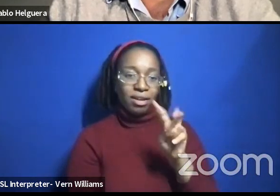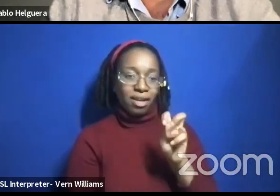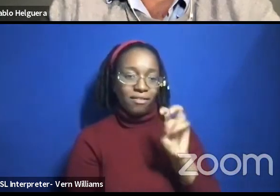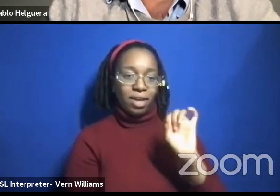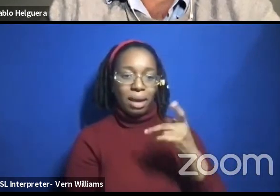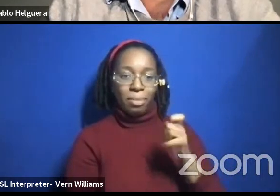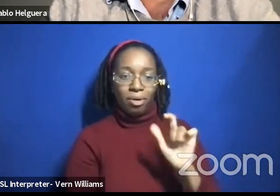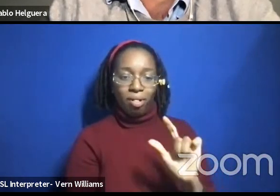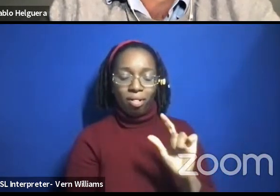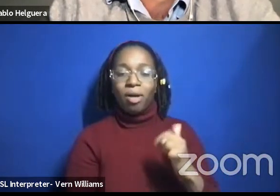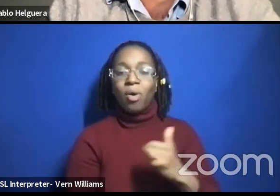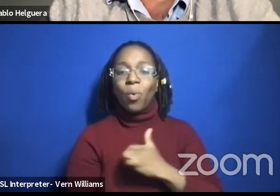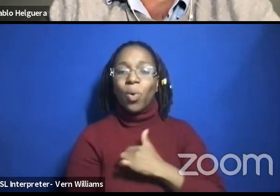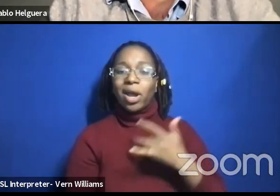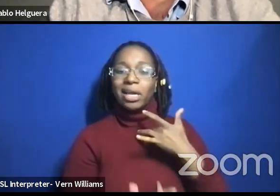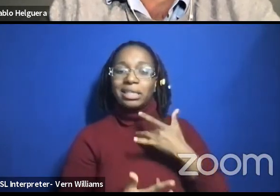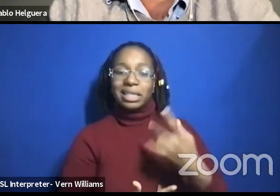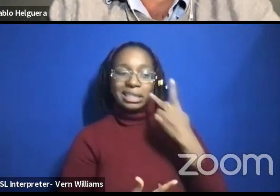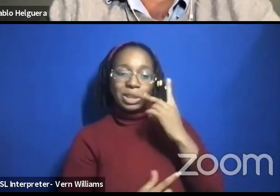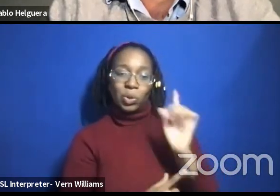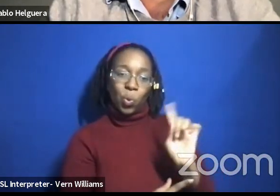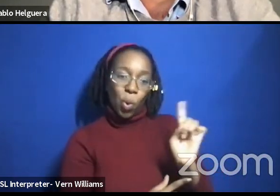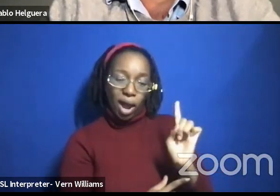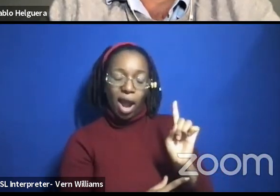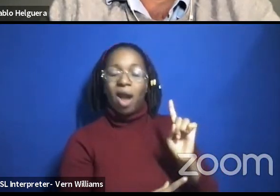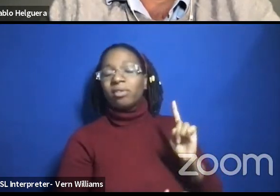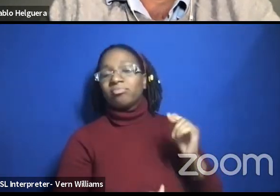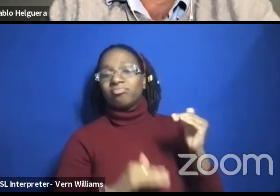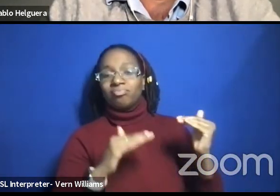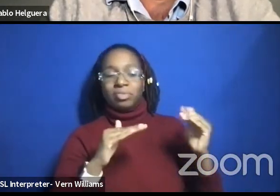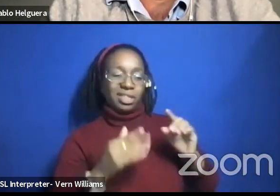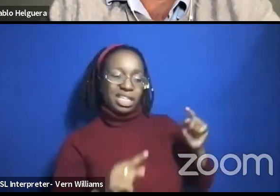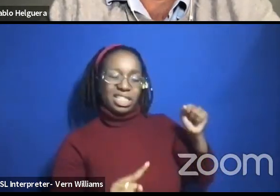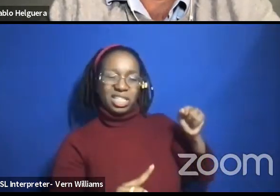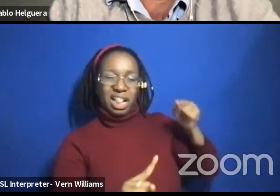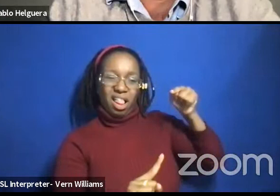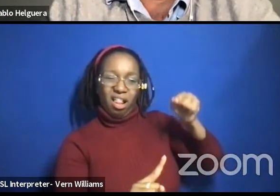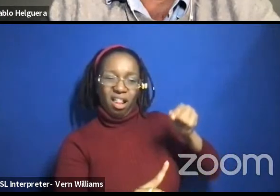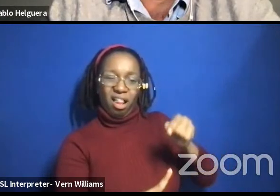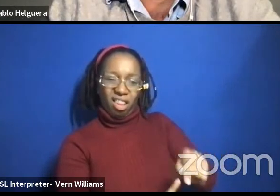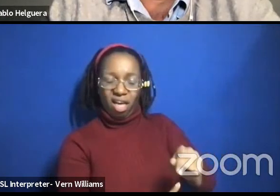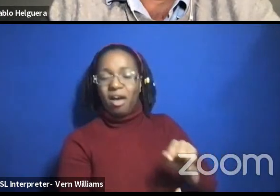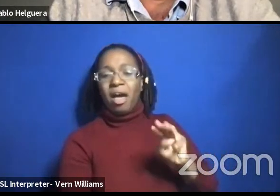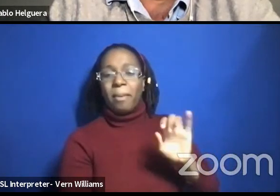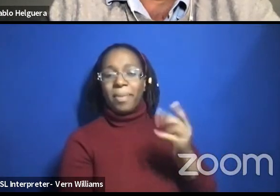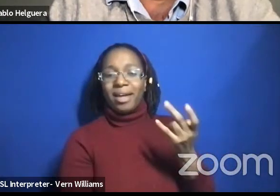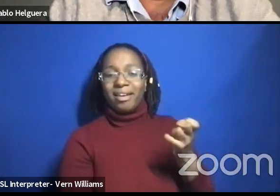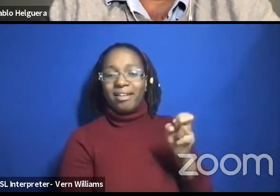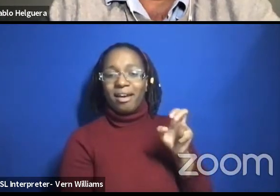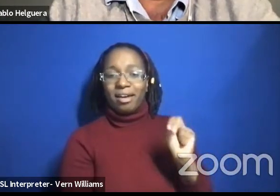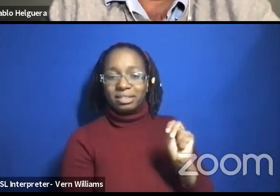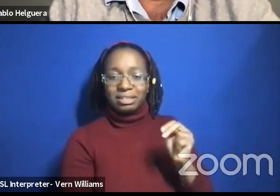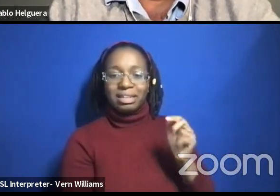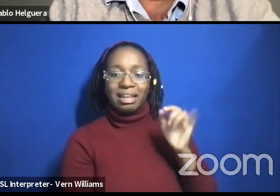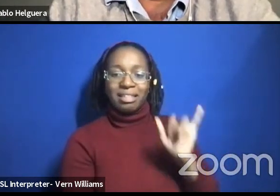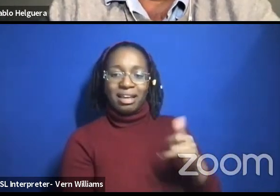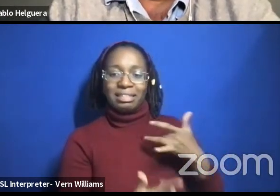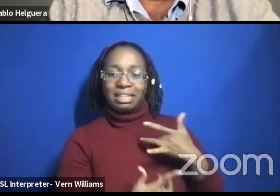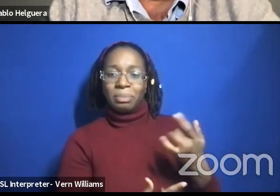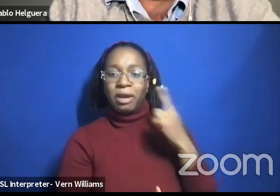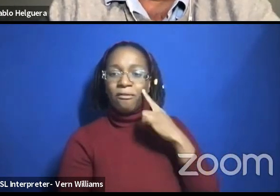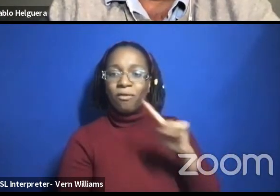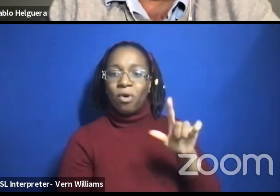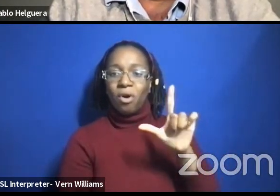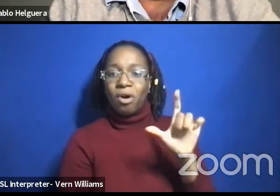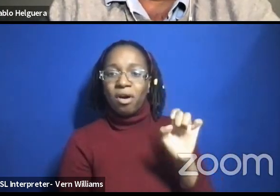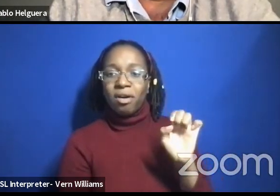to as Lower Manhattan in New York City, is on the ancestral, unceded homelands of the Lenape people. In saying this,